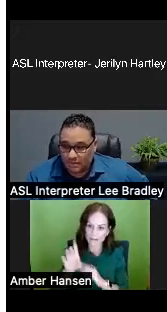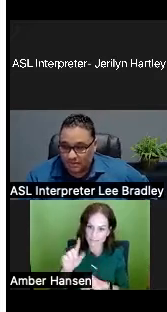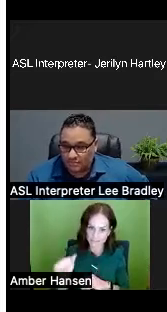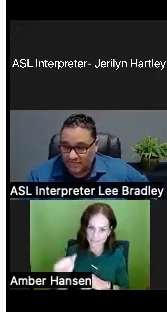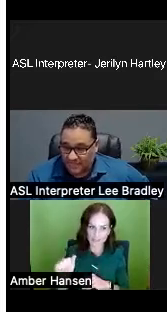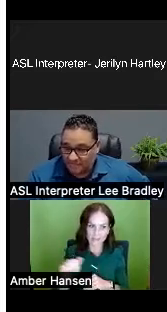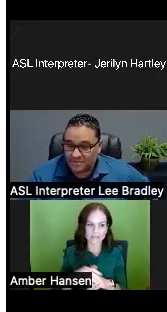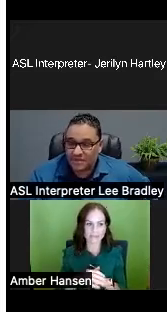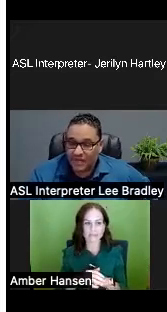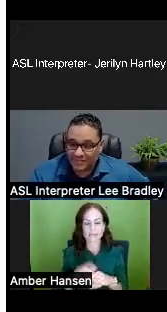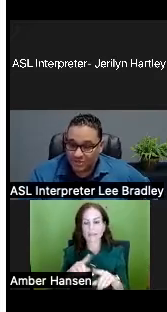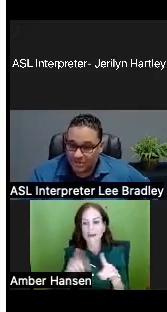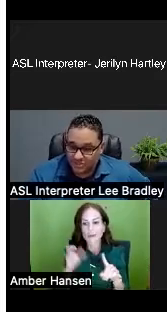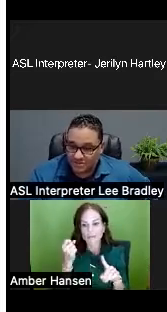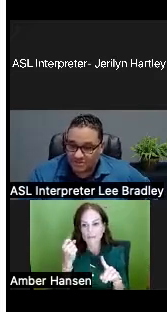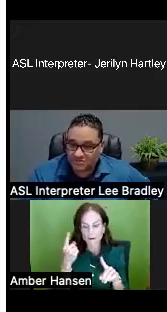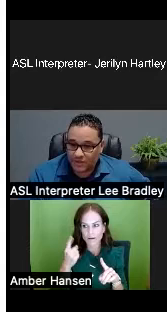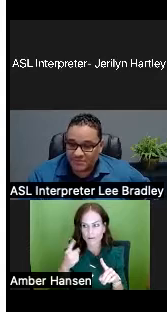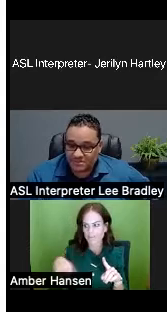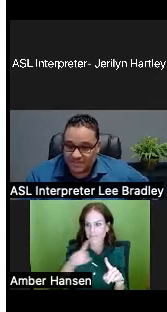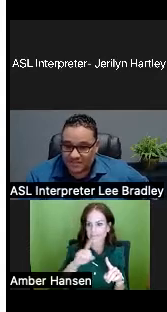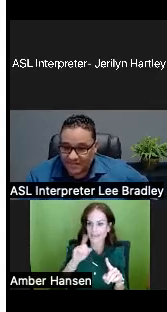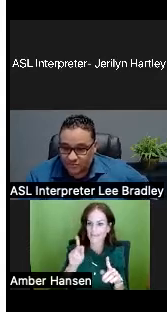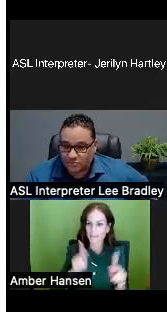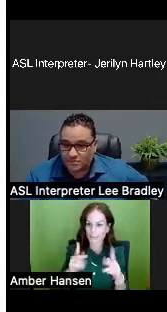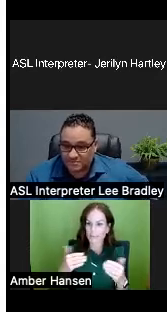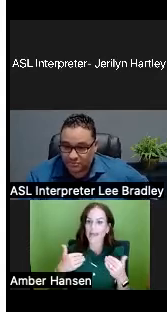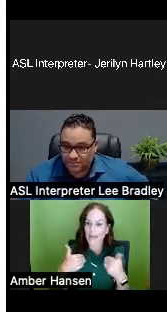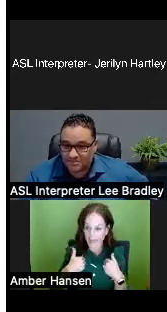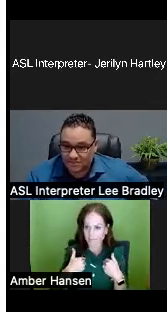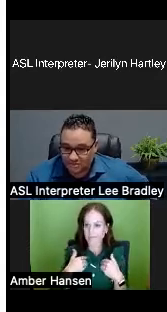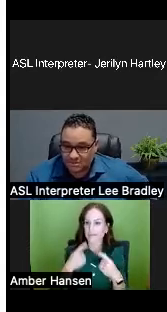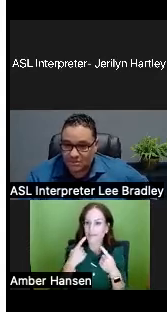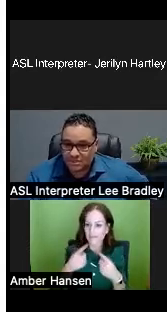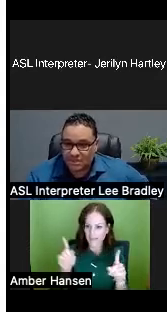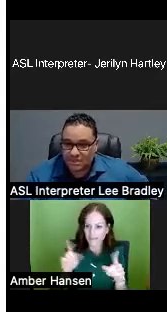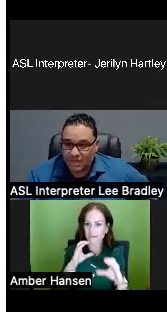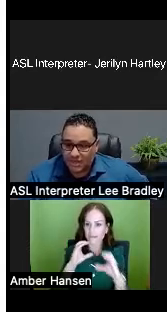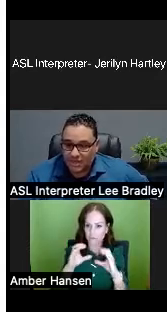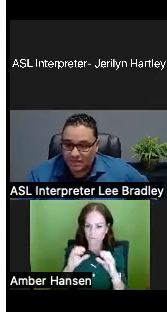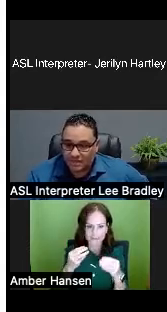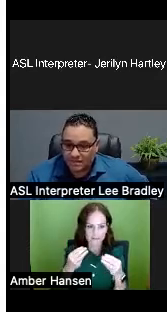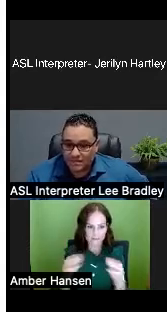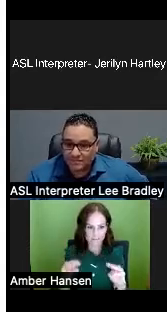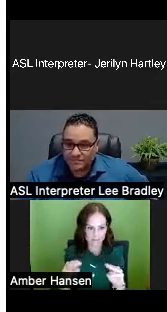also inhibit communications as well, such as intellectual disabilities and such.